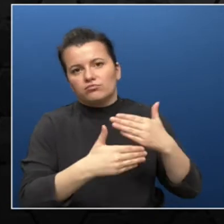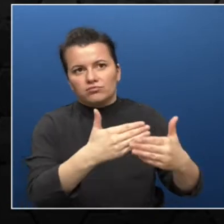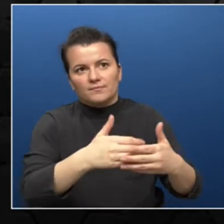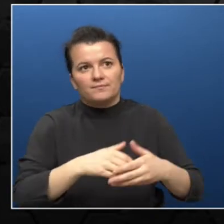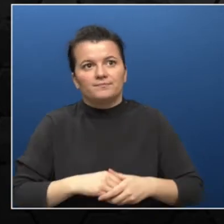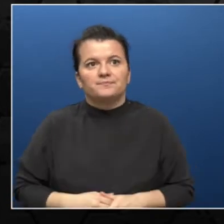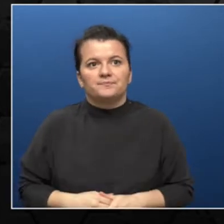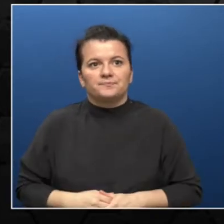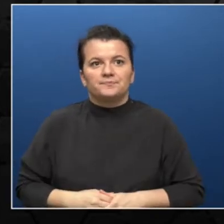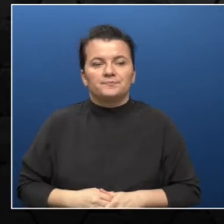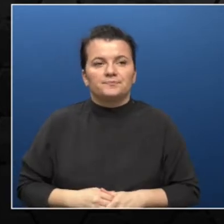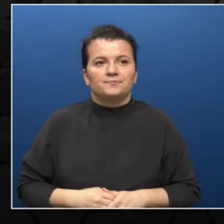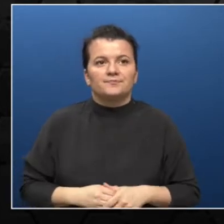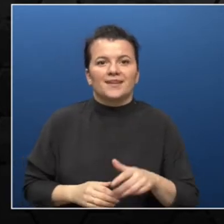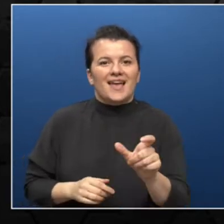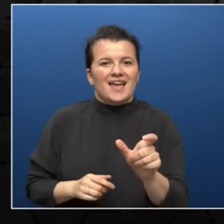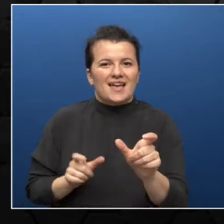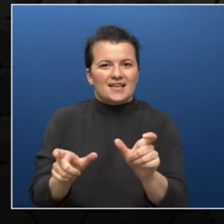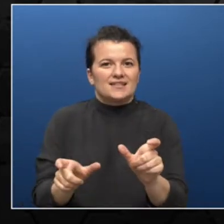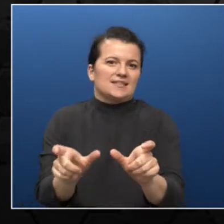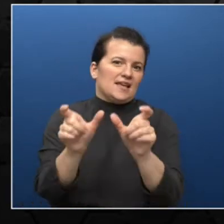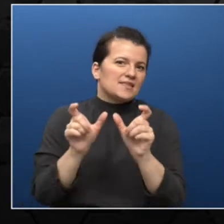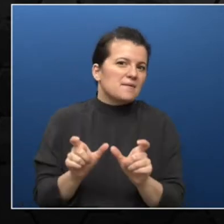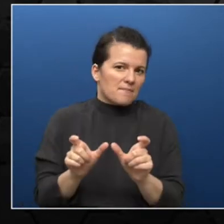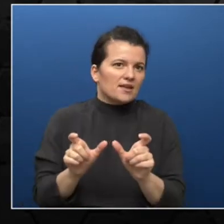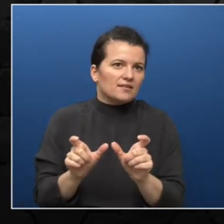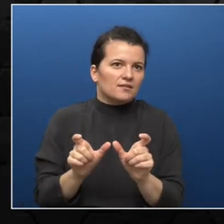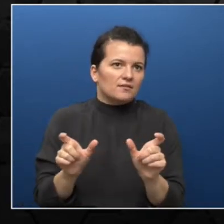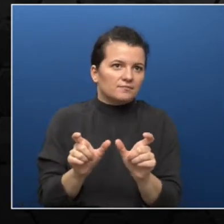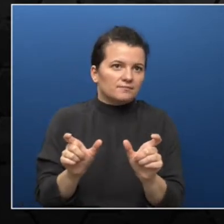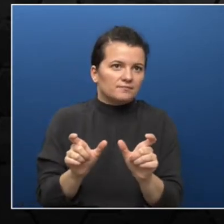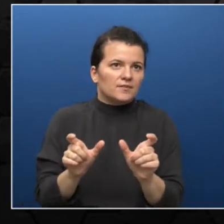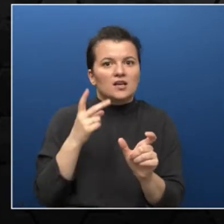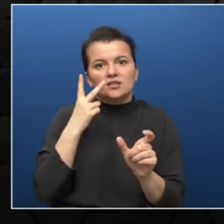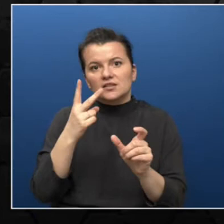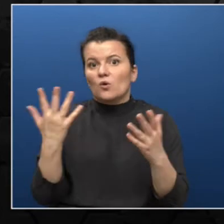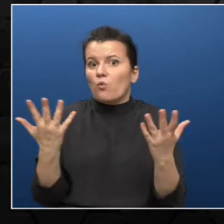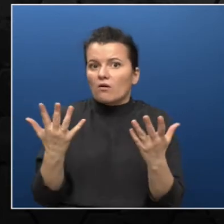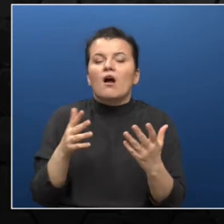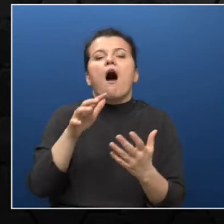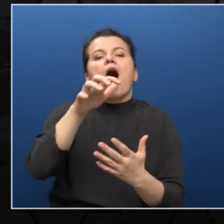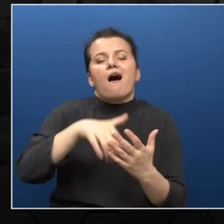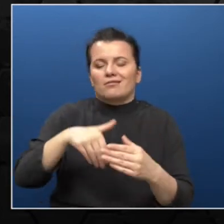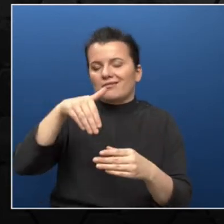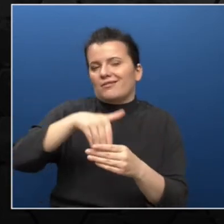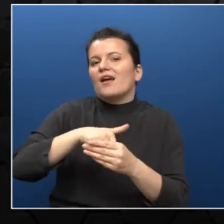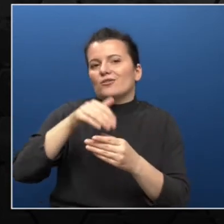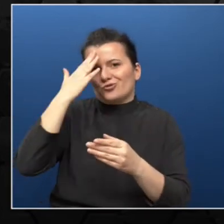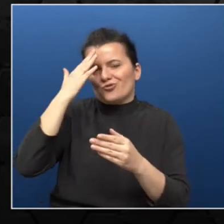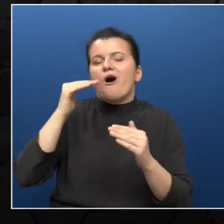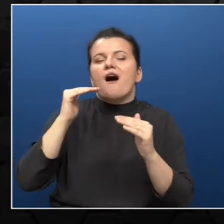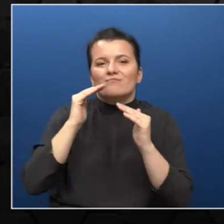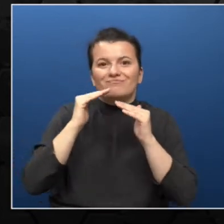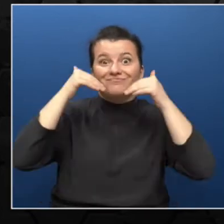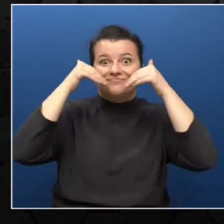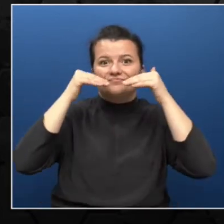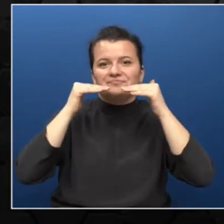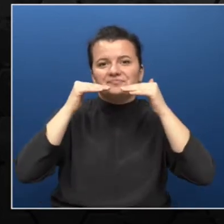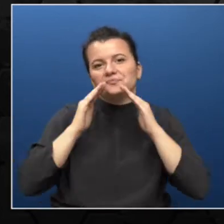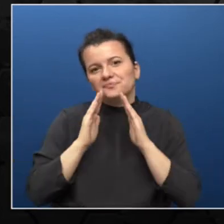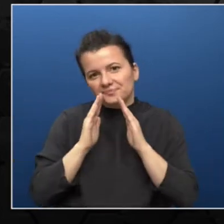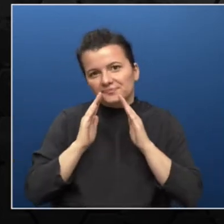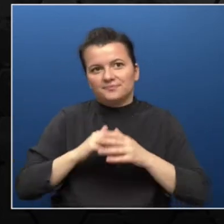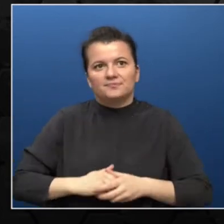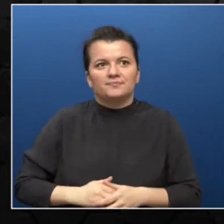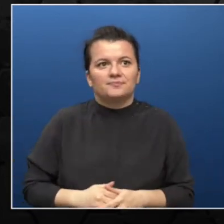we already know, sentiment analysis tells us what the emotion of the text is. And as Sharif already told us, he gave us a live demo on how